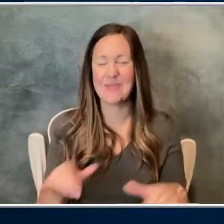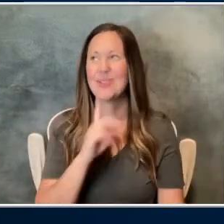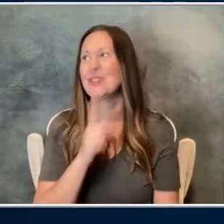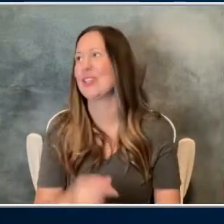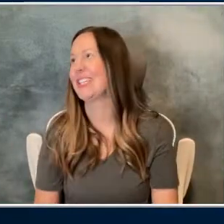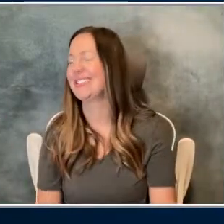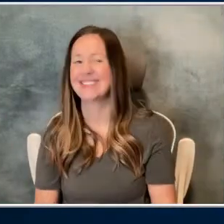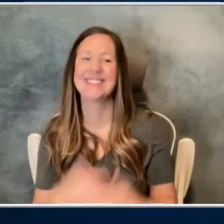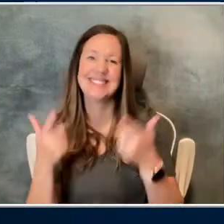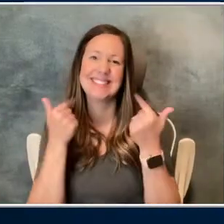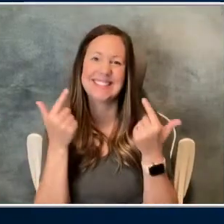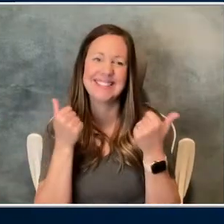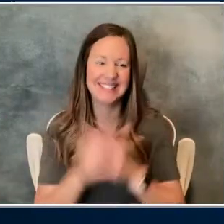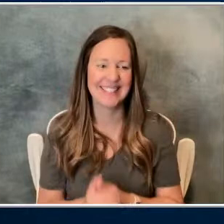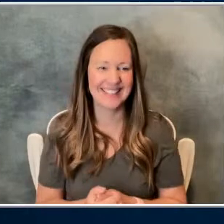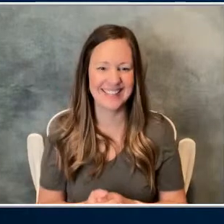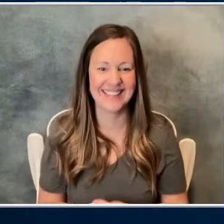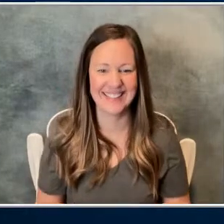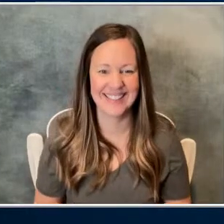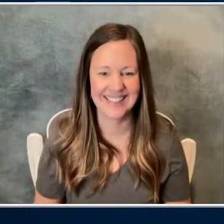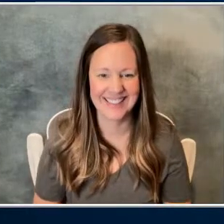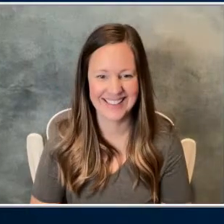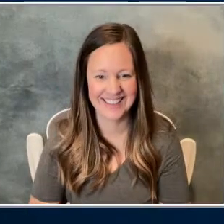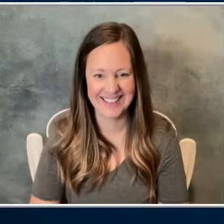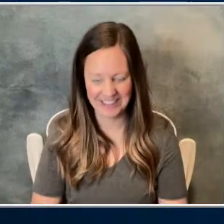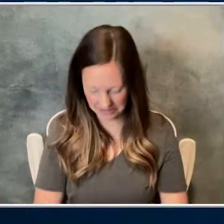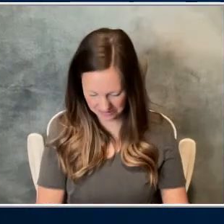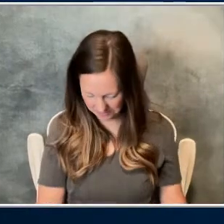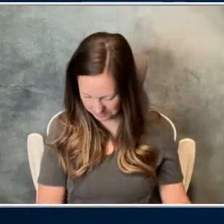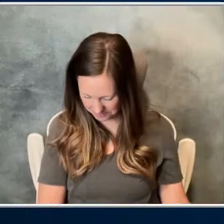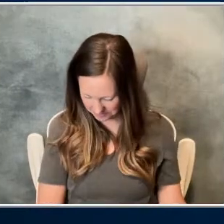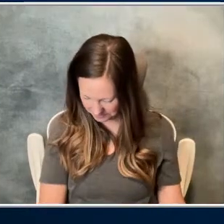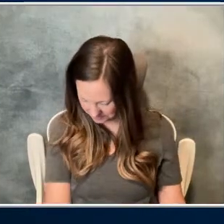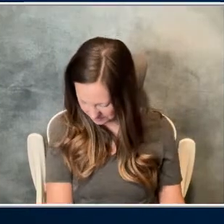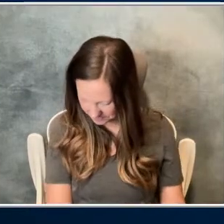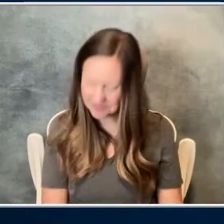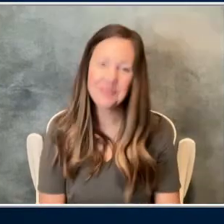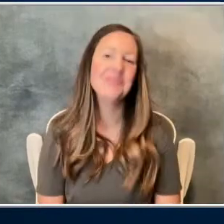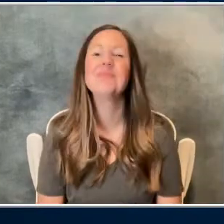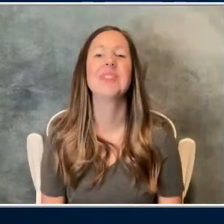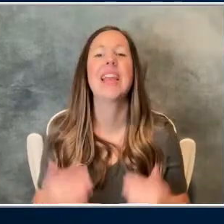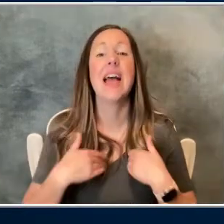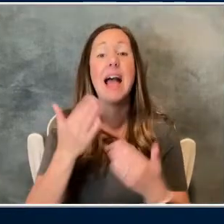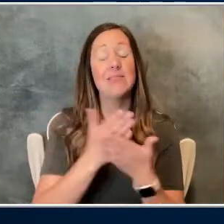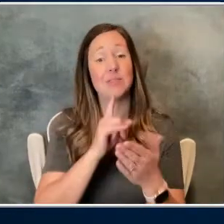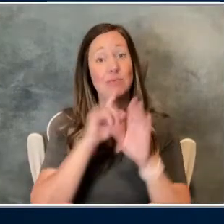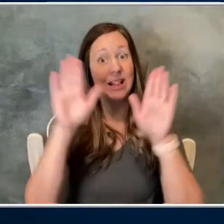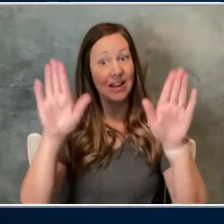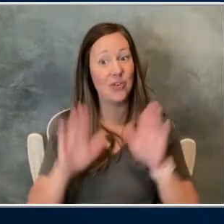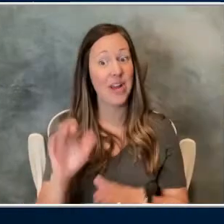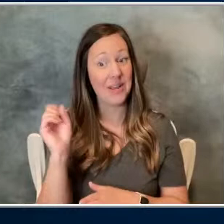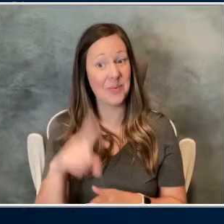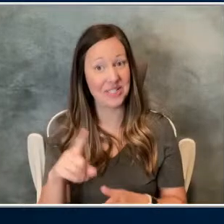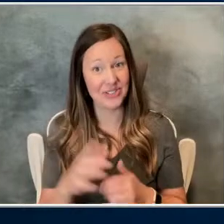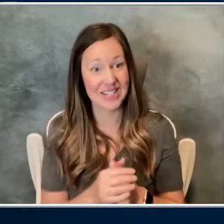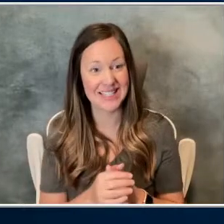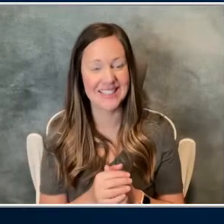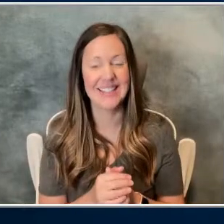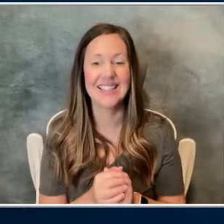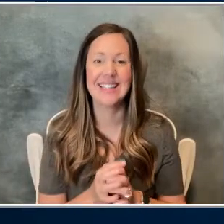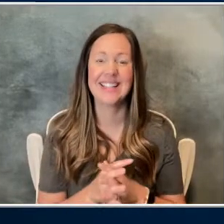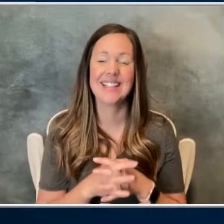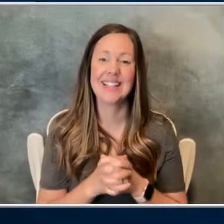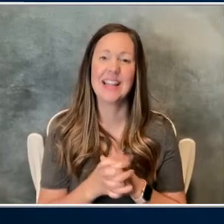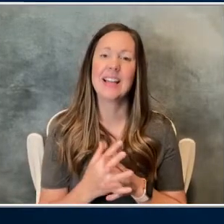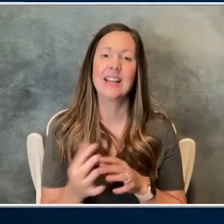But we do know you can sing. No, I've got some. Or not. I have some really great questions coming in, and there's one